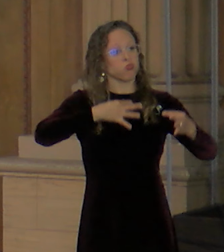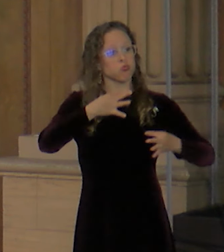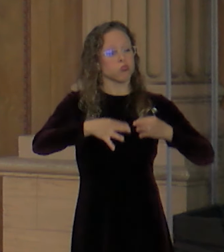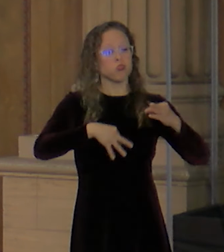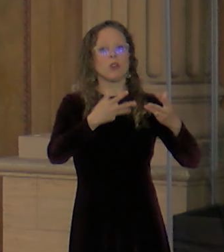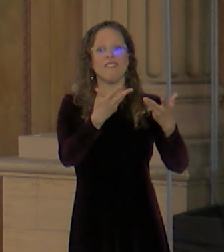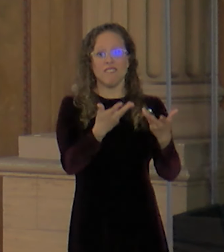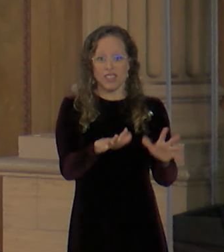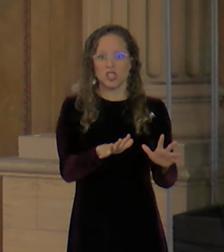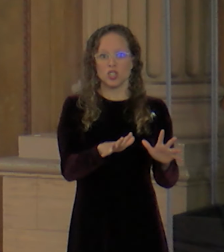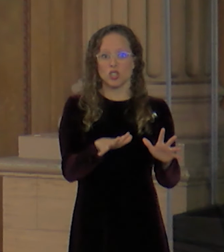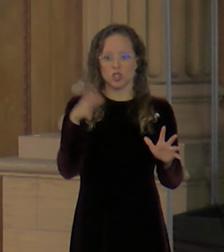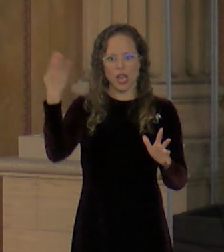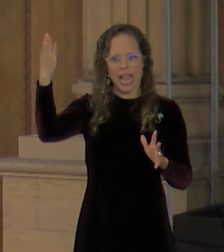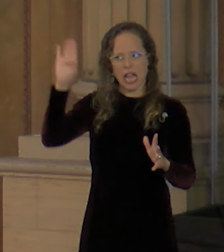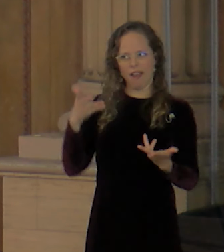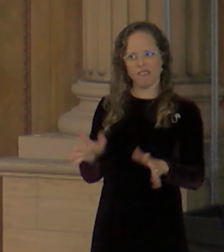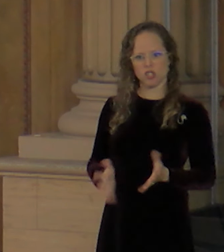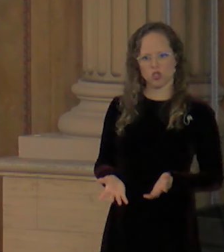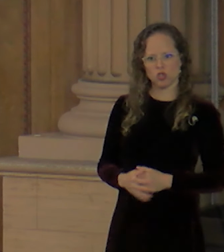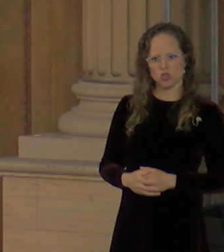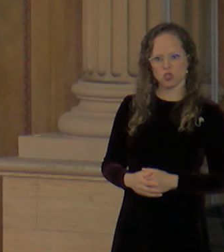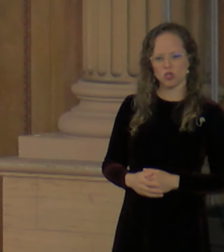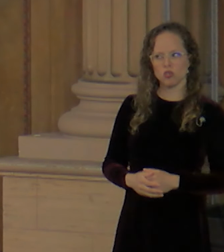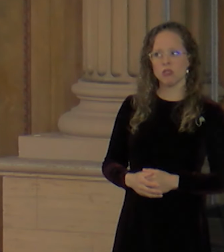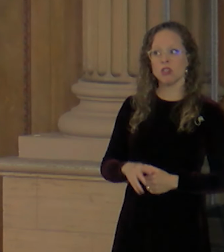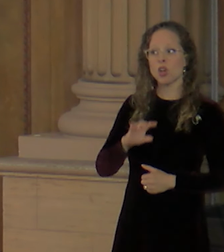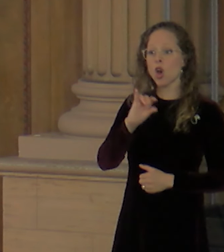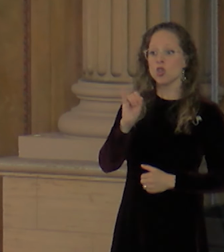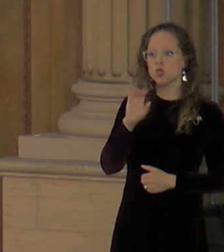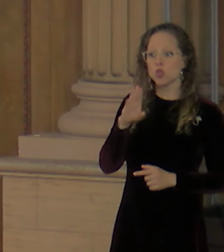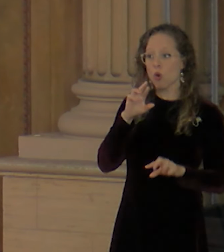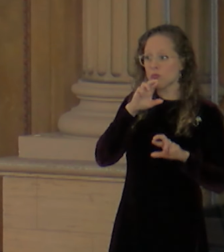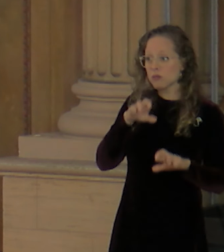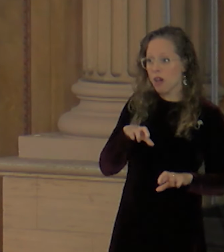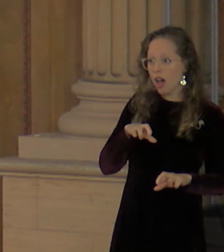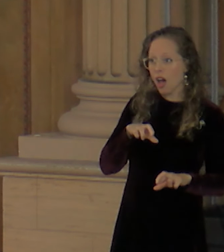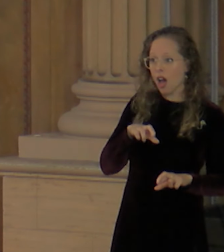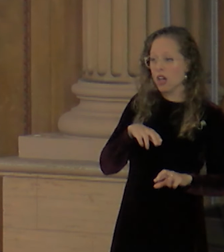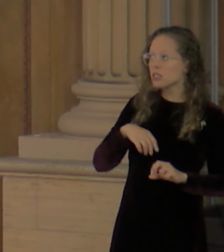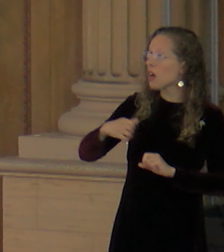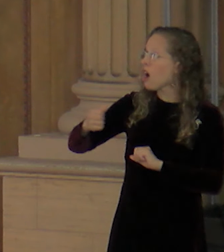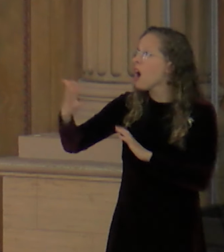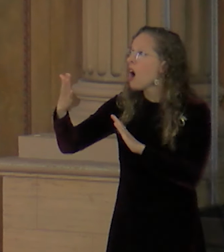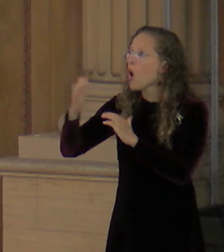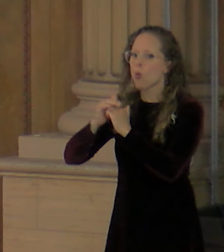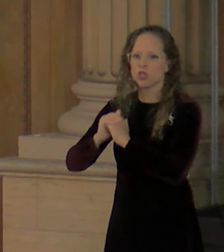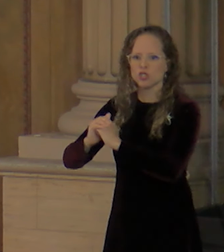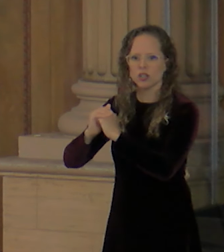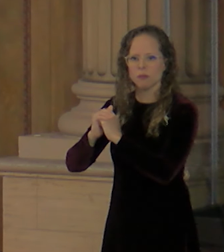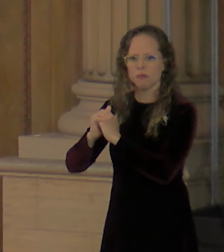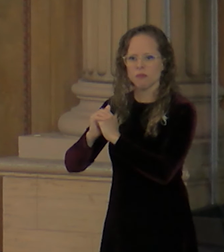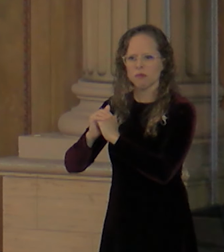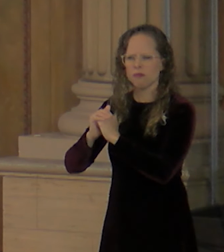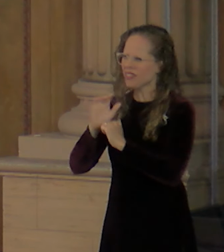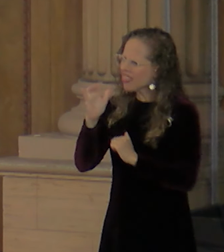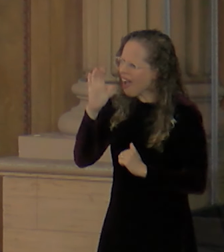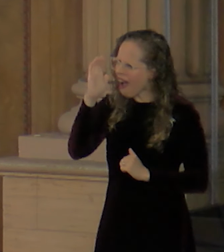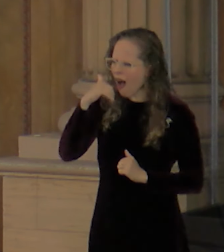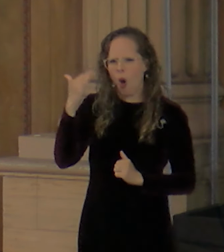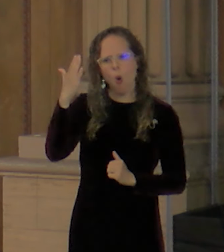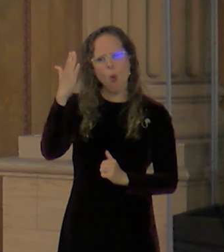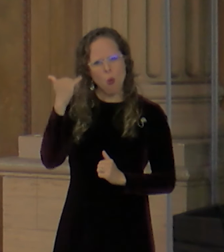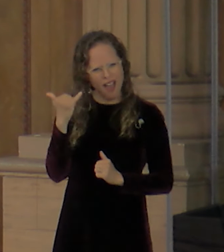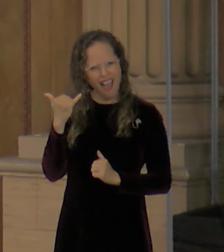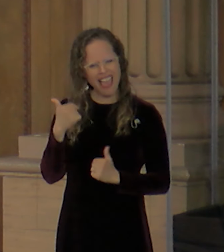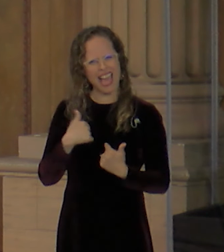speech. And then right from there, Job goes and he worships, which is weird because God never makes any points. Like, I went to college for